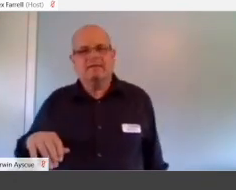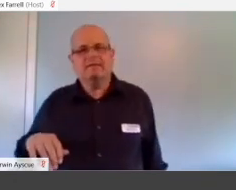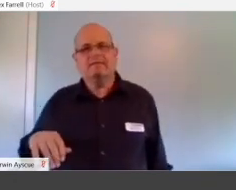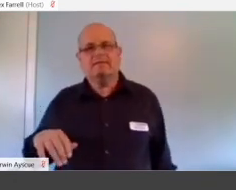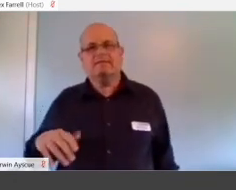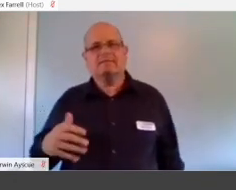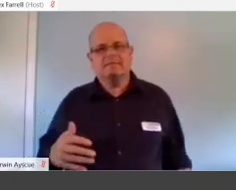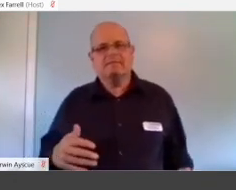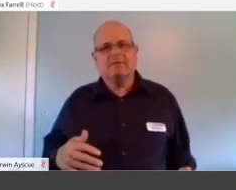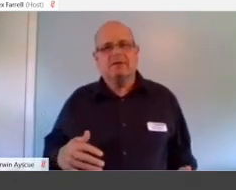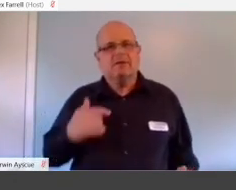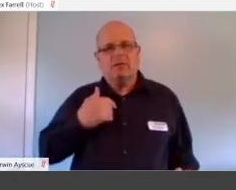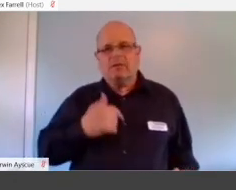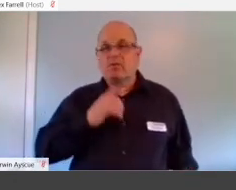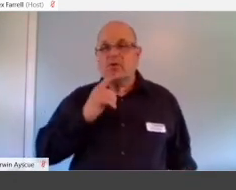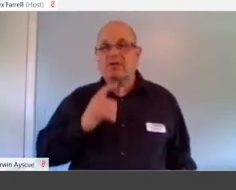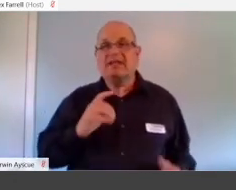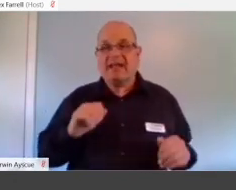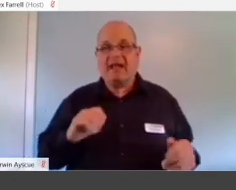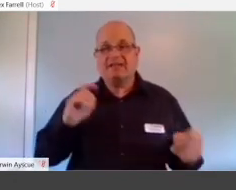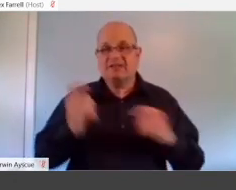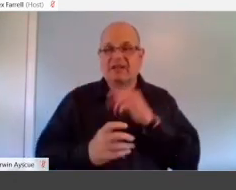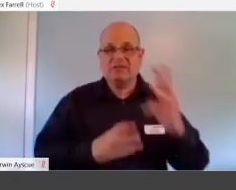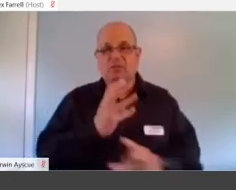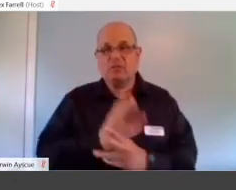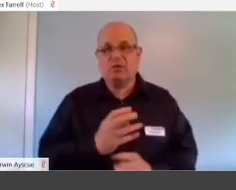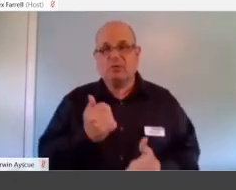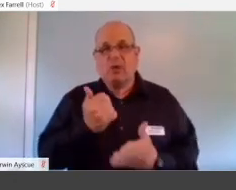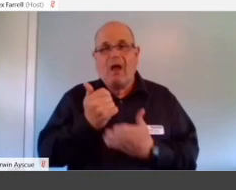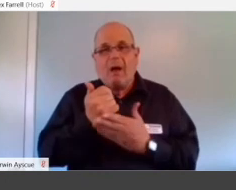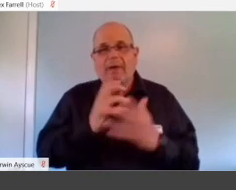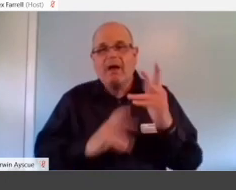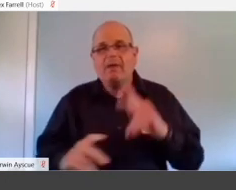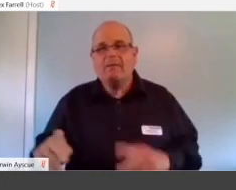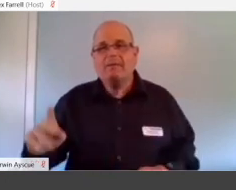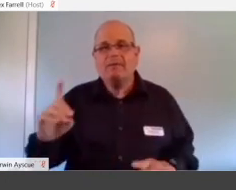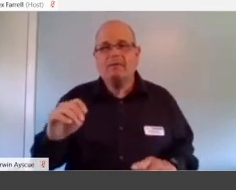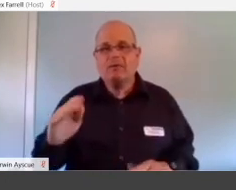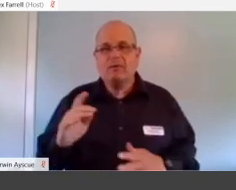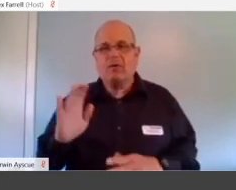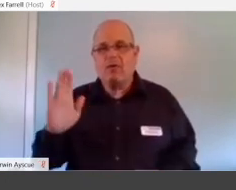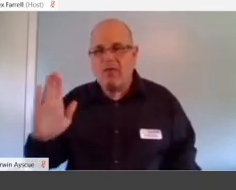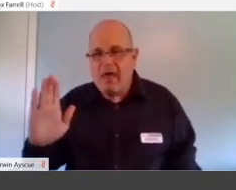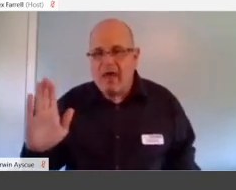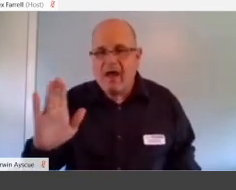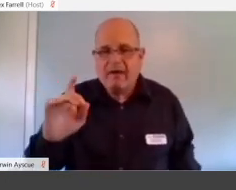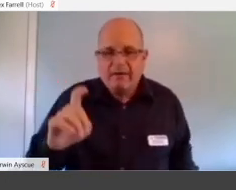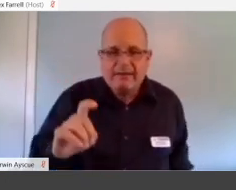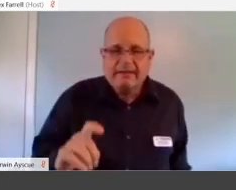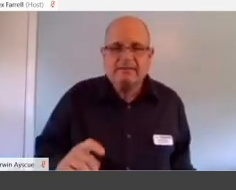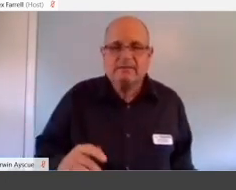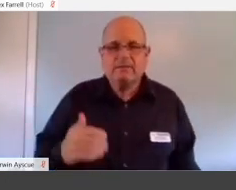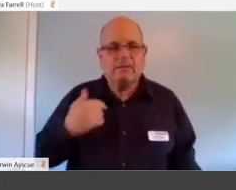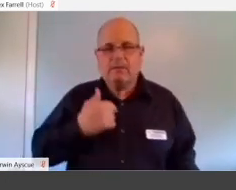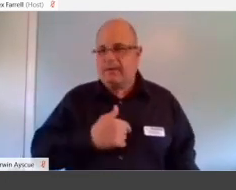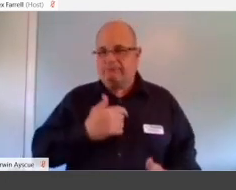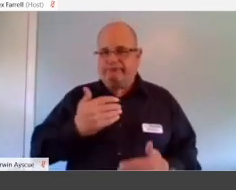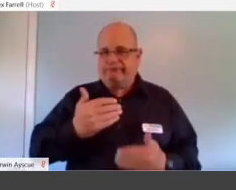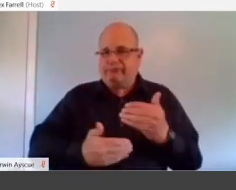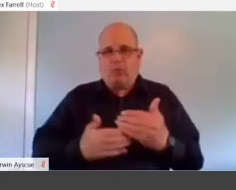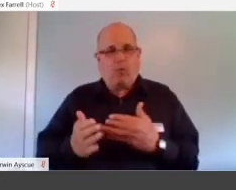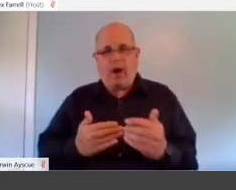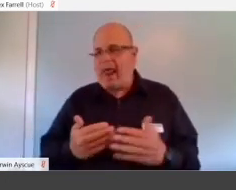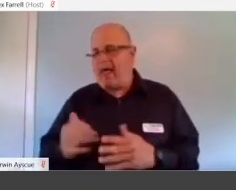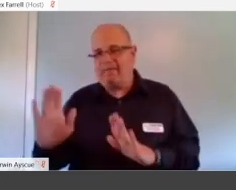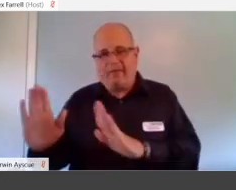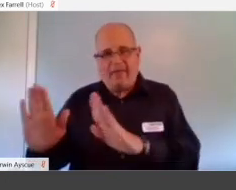do things that can change the world, because we're helping other people do what they need to do to move forward in whatever they're trying to do.